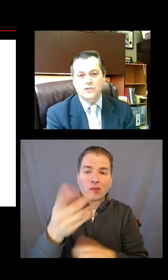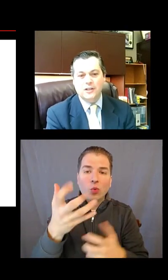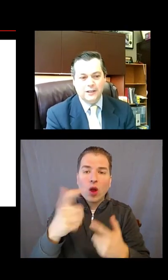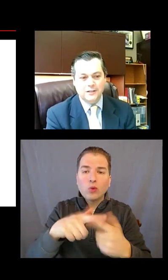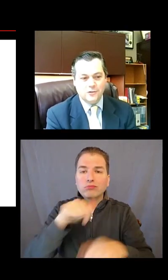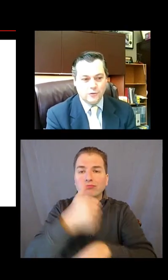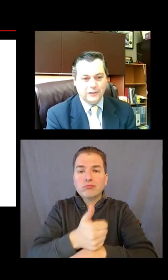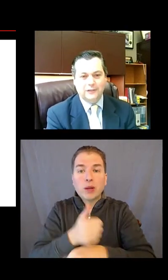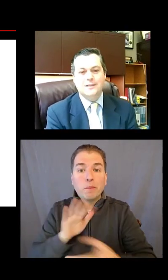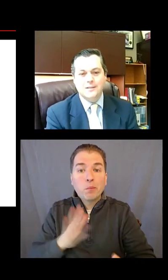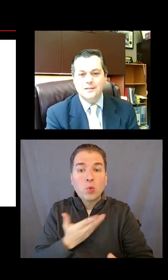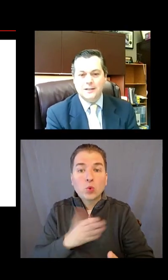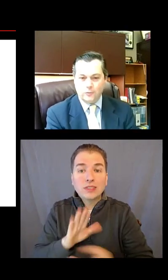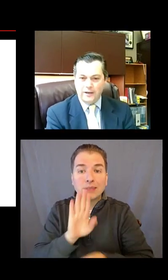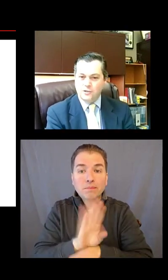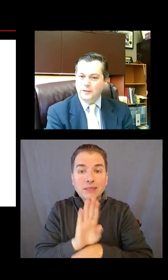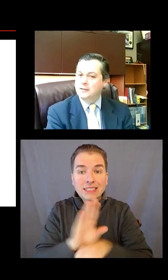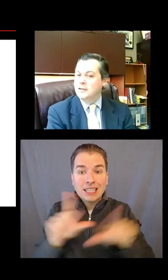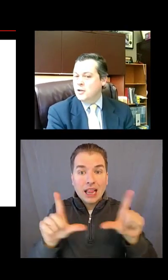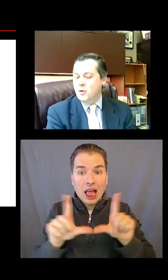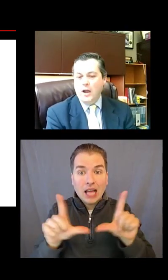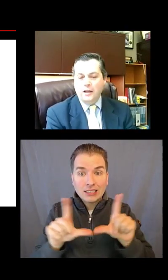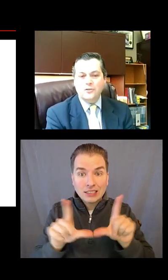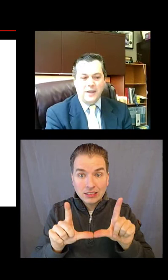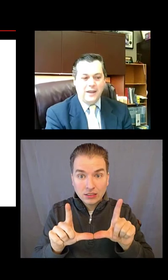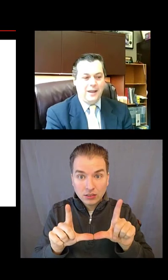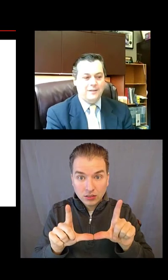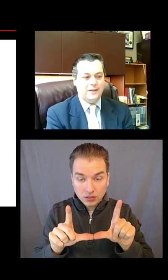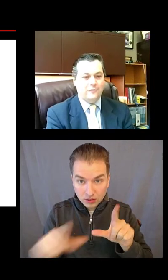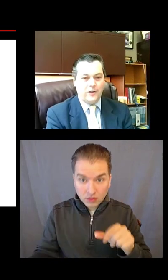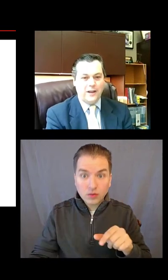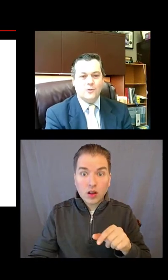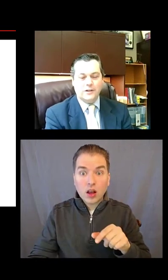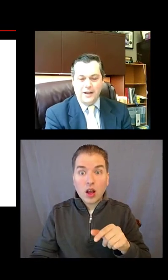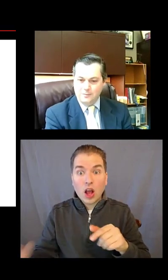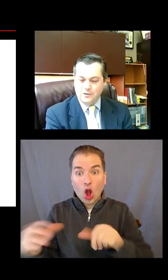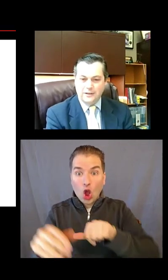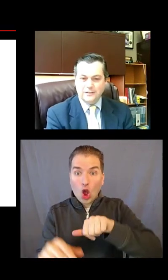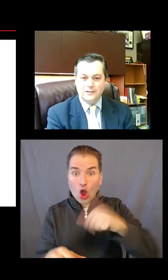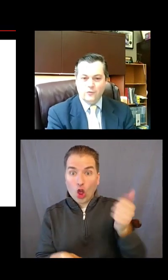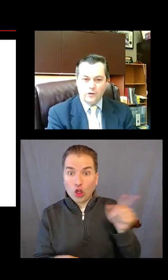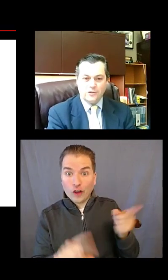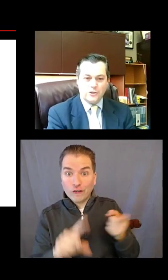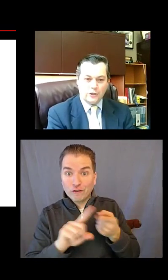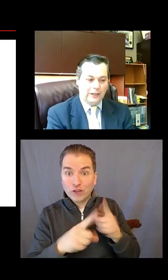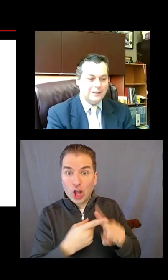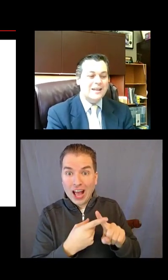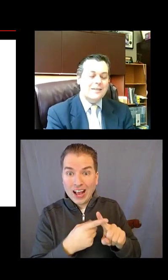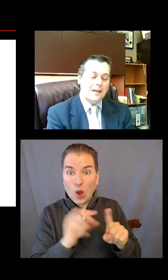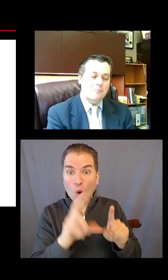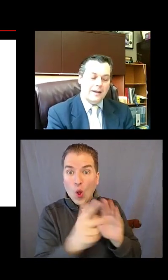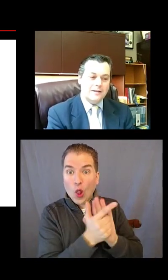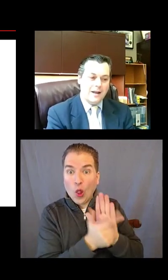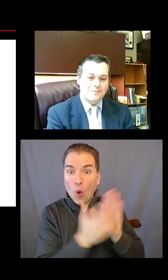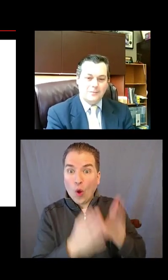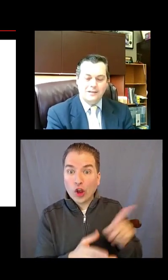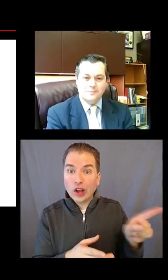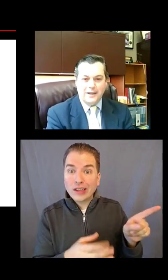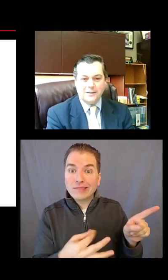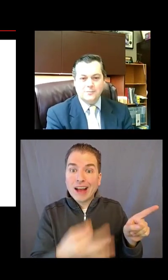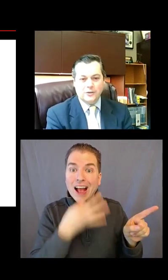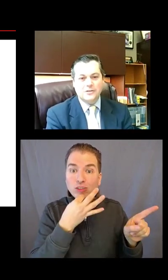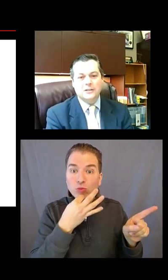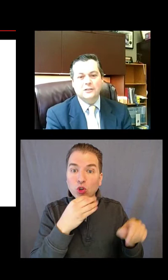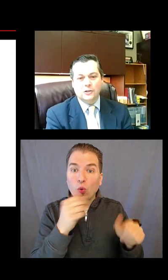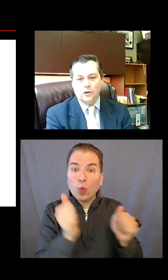a music industry licensing arrangement, while you may have a friend or a neighbor that is a divorce attorney, that might not be